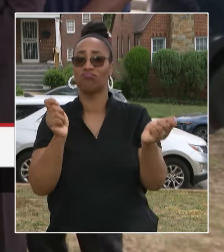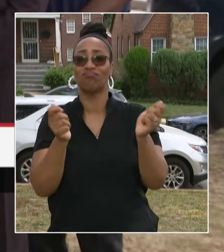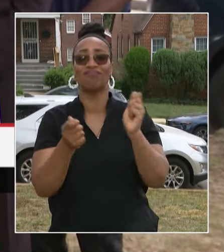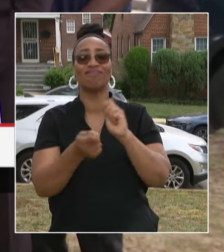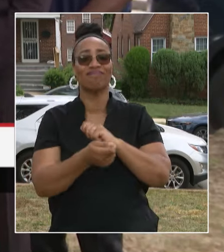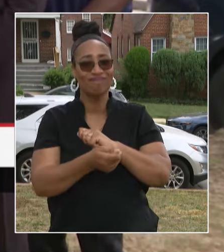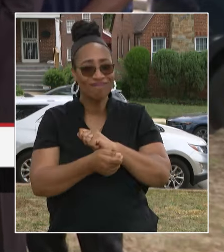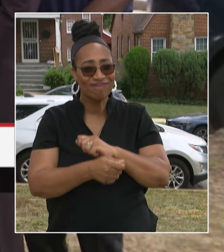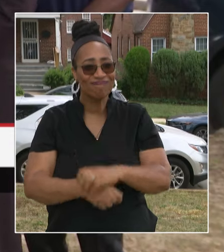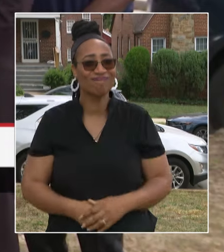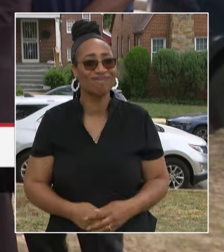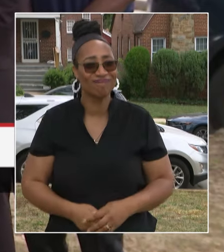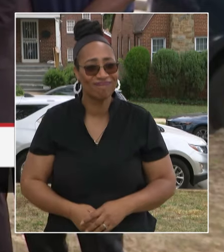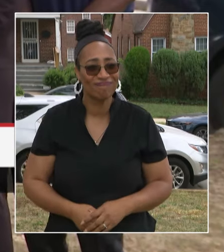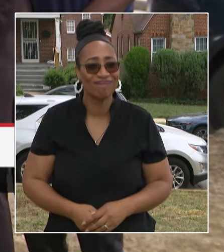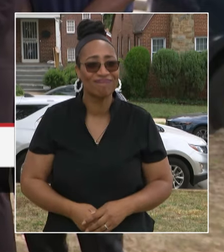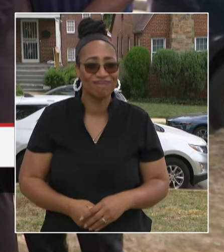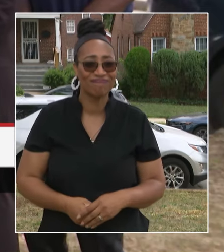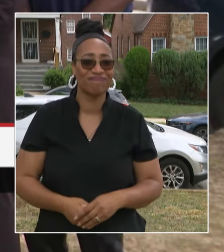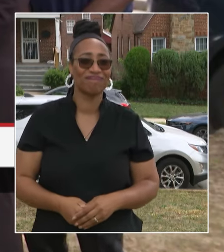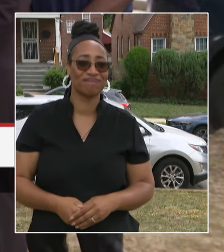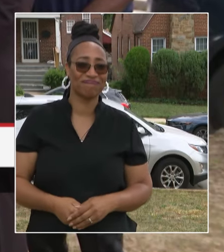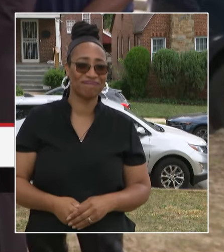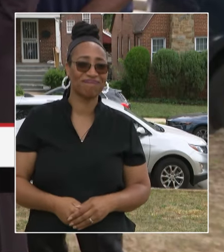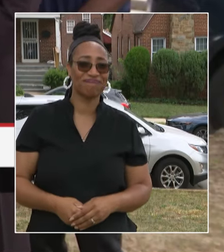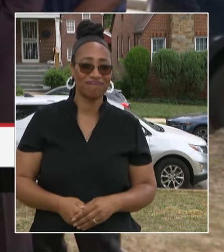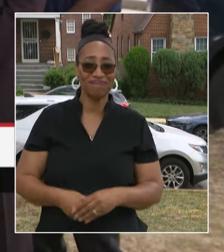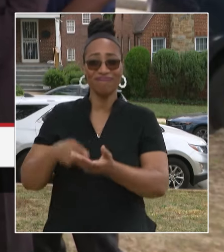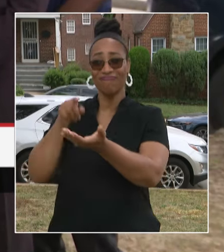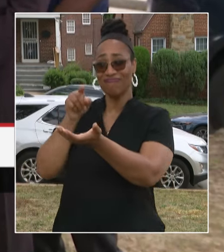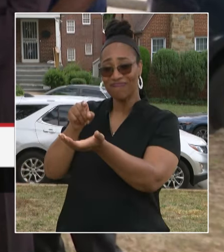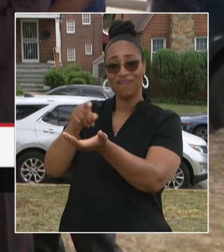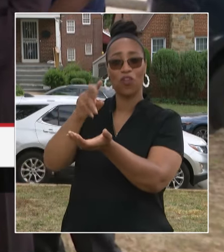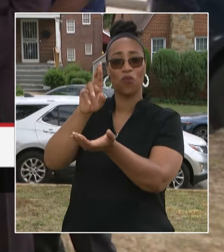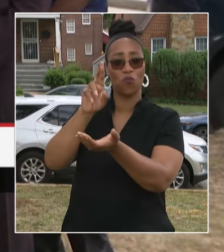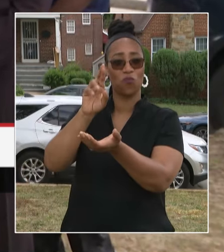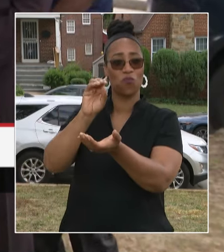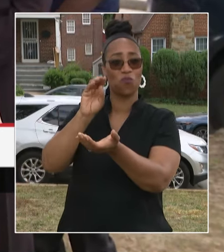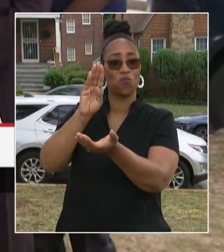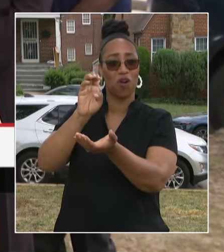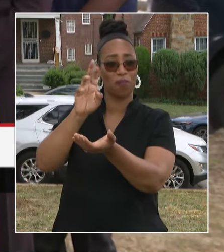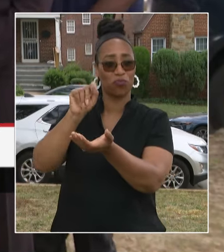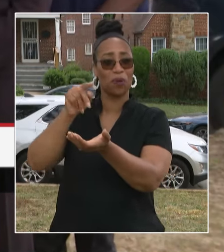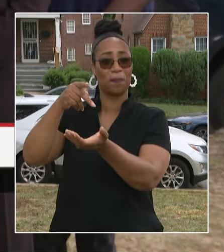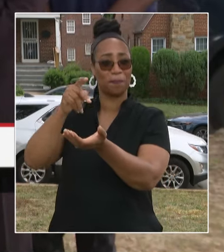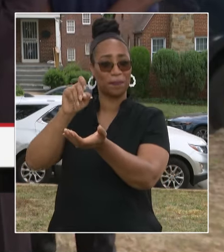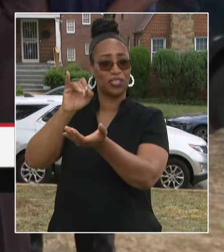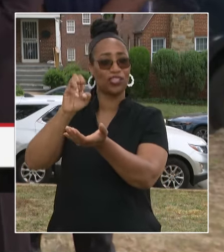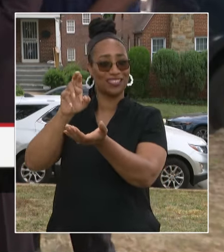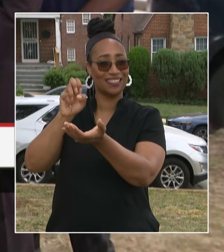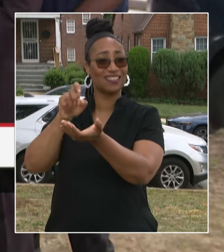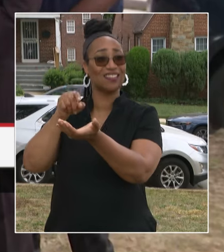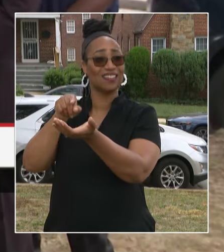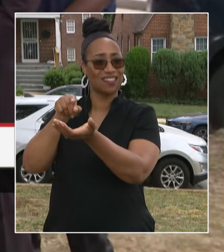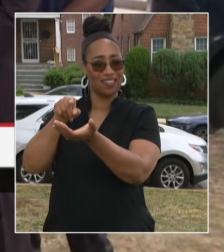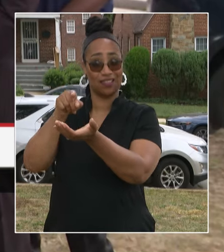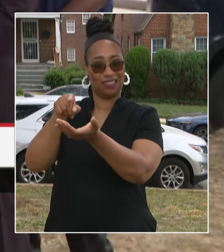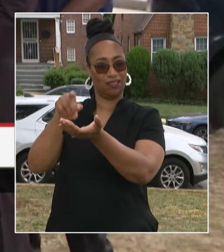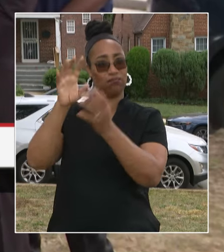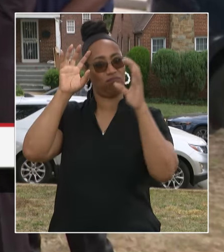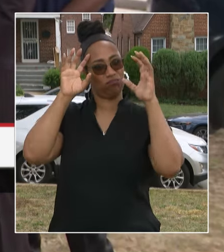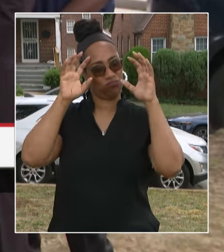the Southeast Regional Director of the International Association of Black Professional Firefighters, 9 states, still working, trying to do things. Gary Wiggins was